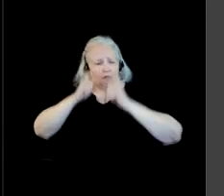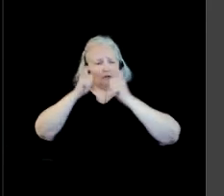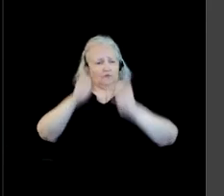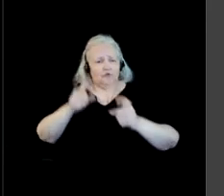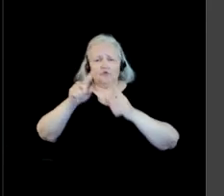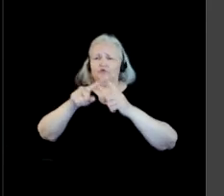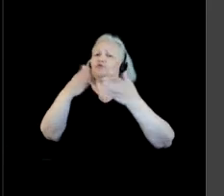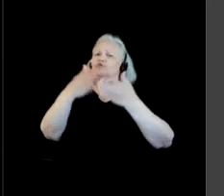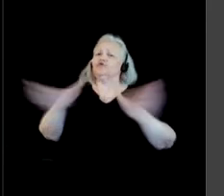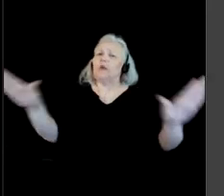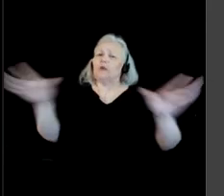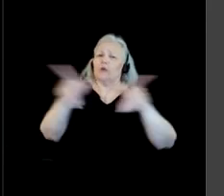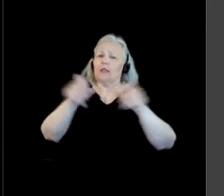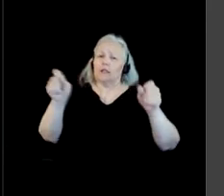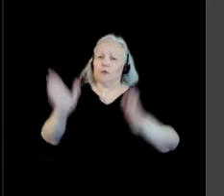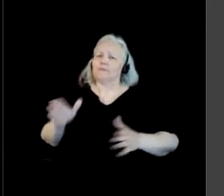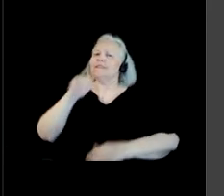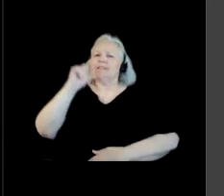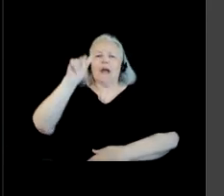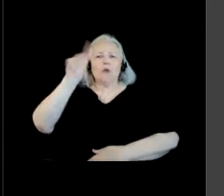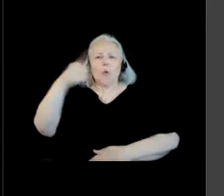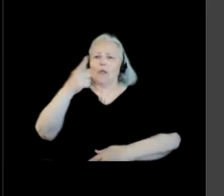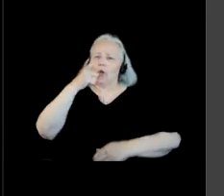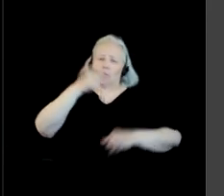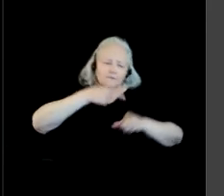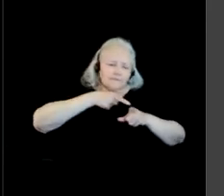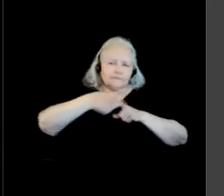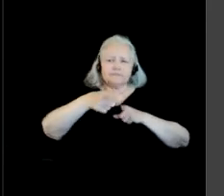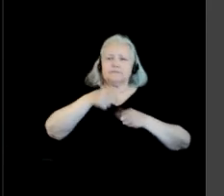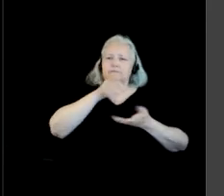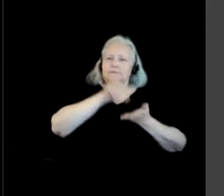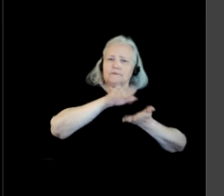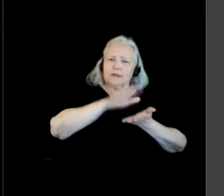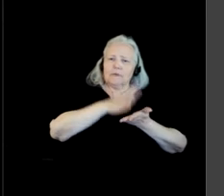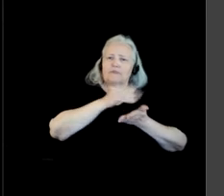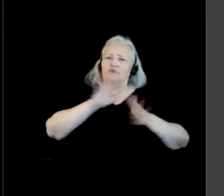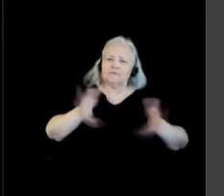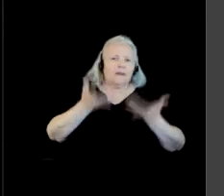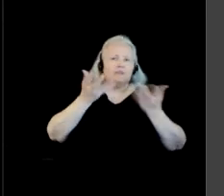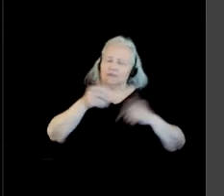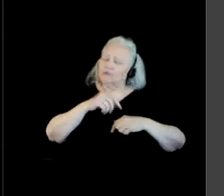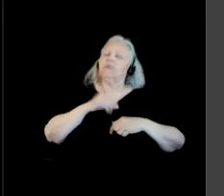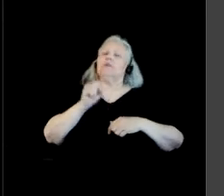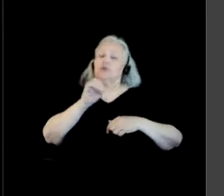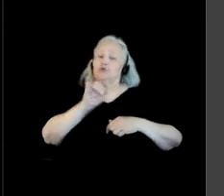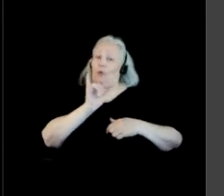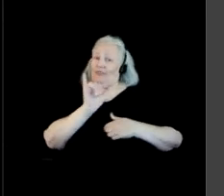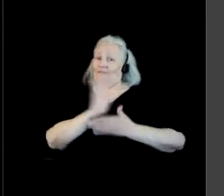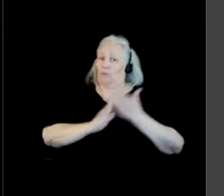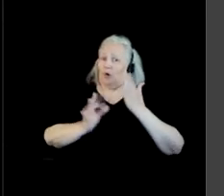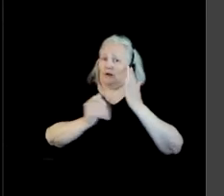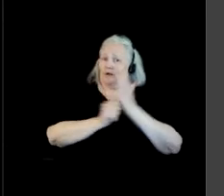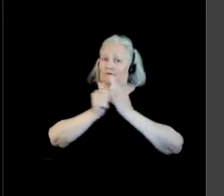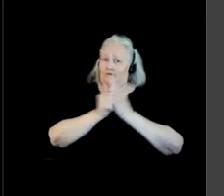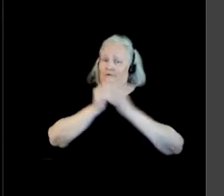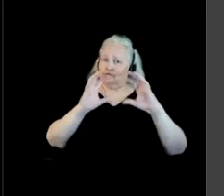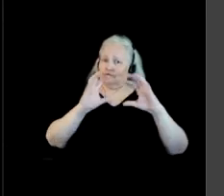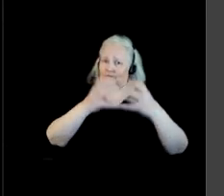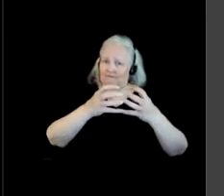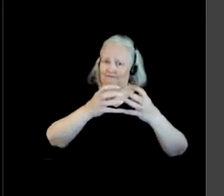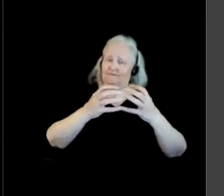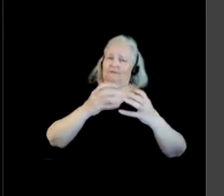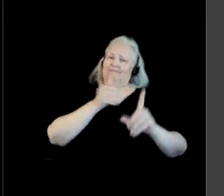as opposed to those working in language documentation and revitalization. So this section of language is a section of language.